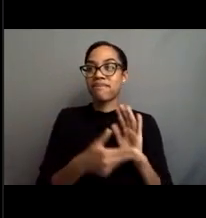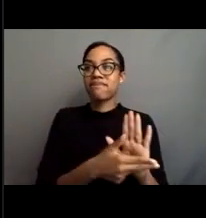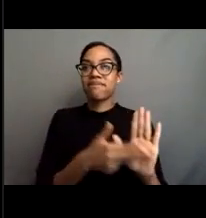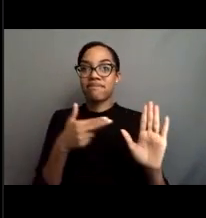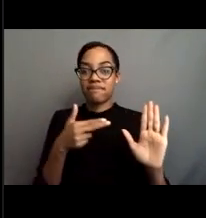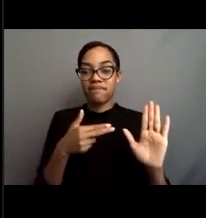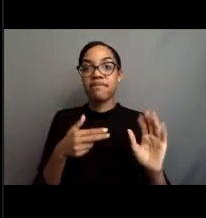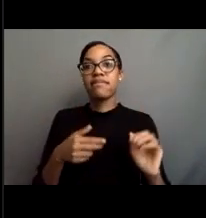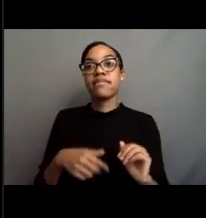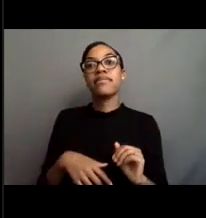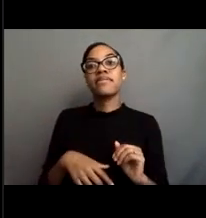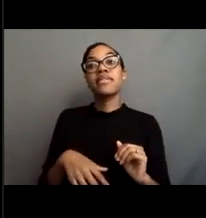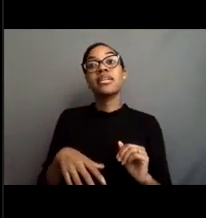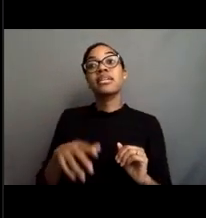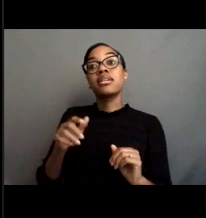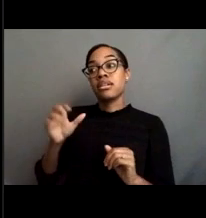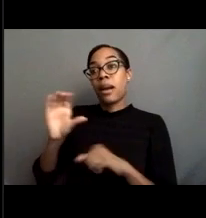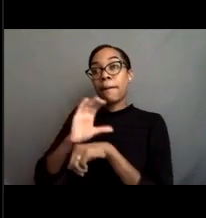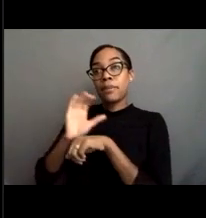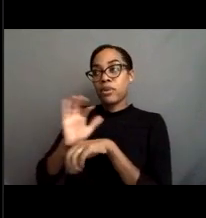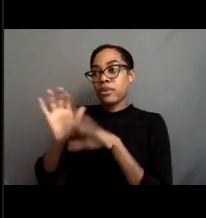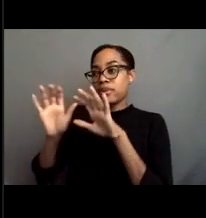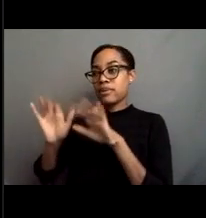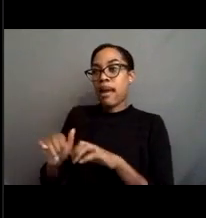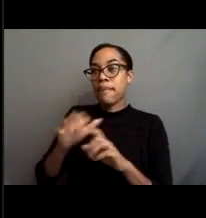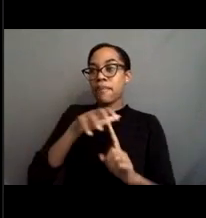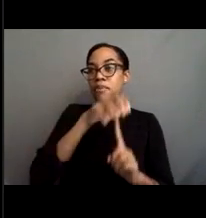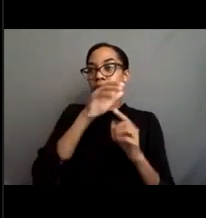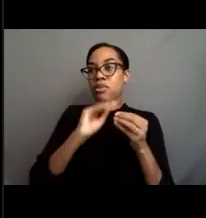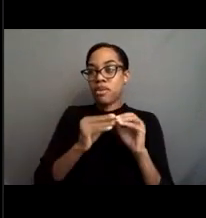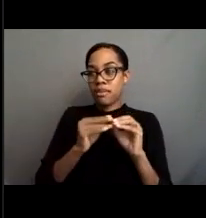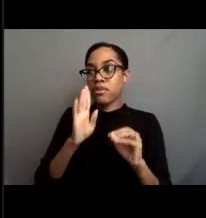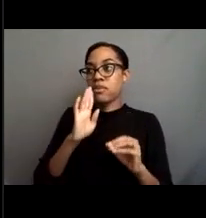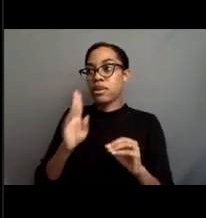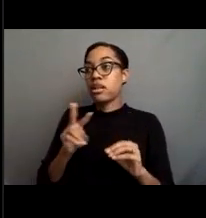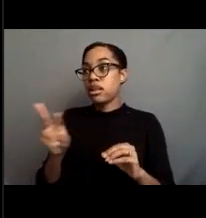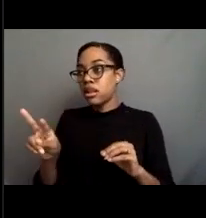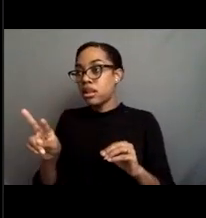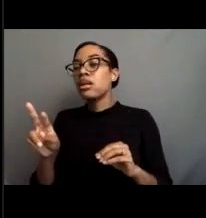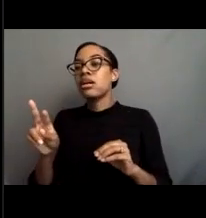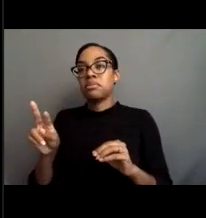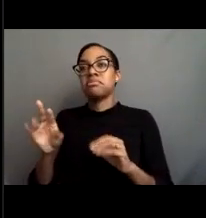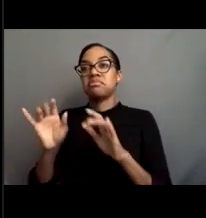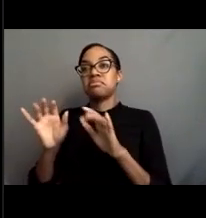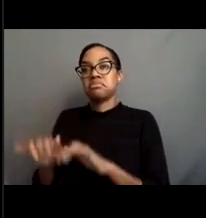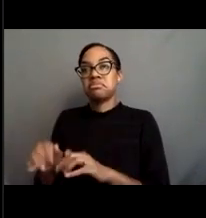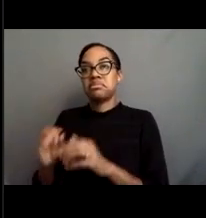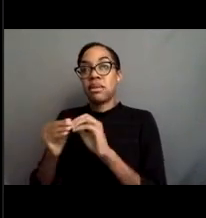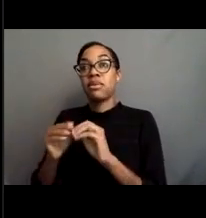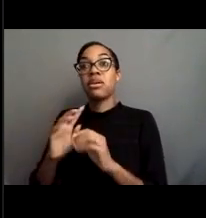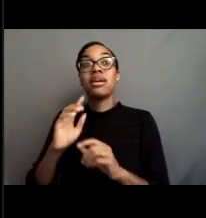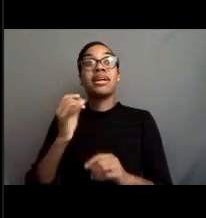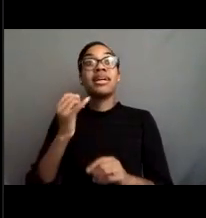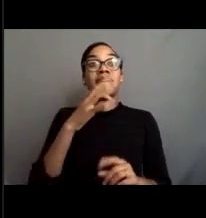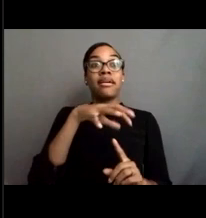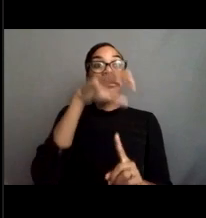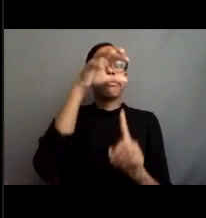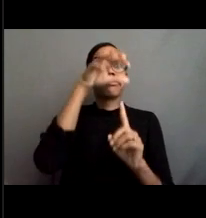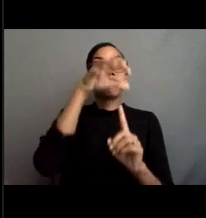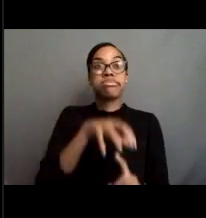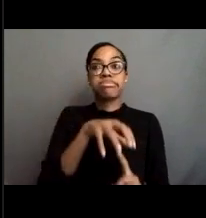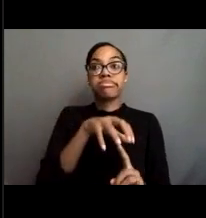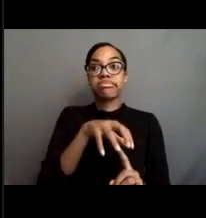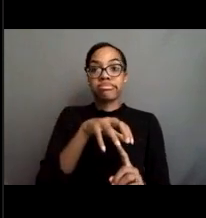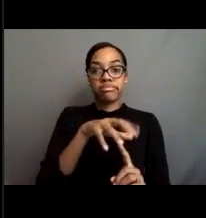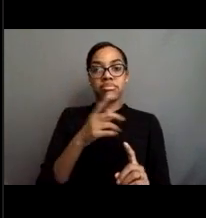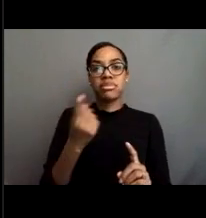the database what the balloon number is. And so if someone finds that balloon and mails it back, we can tell what